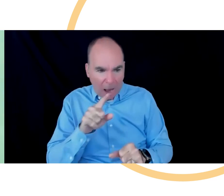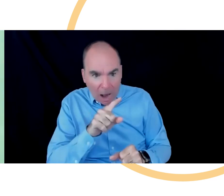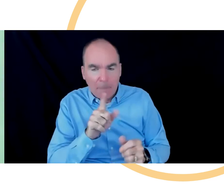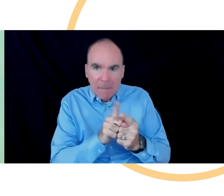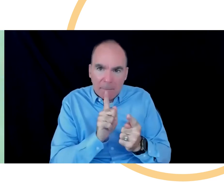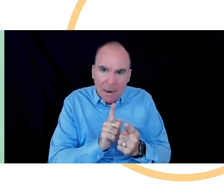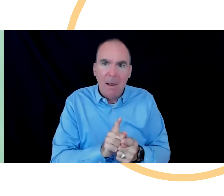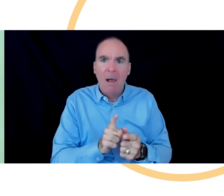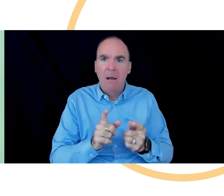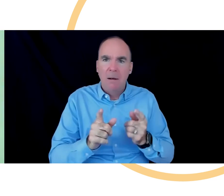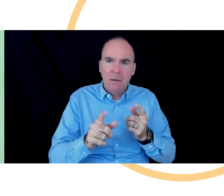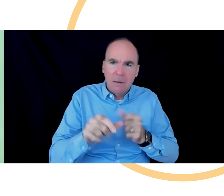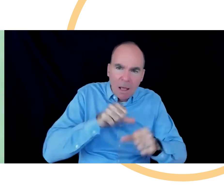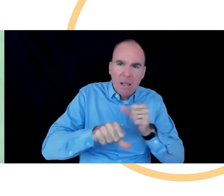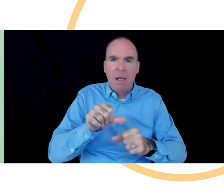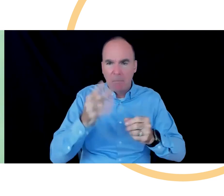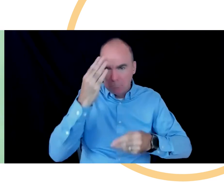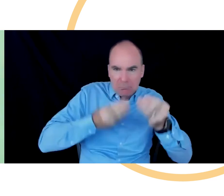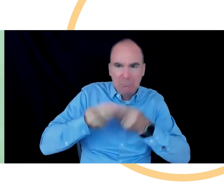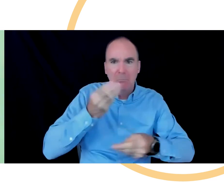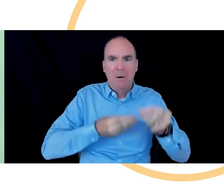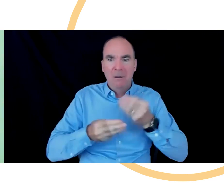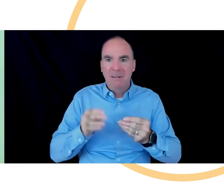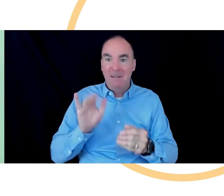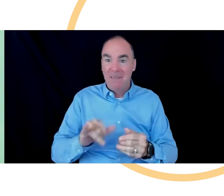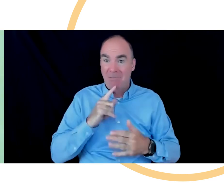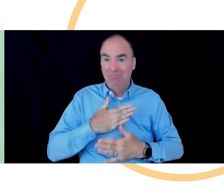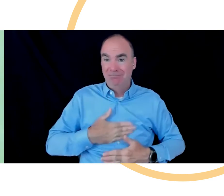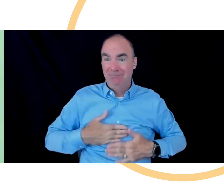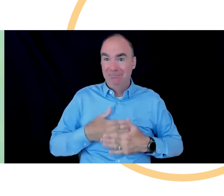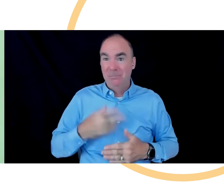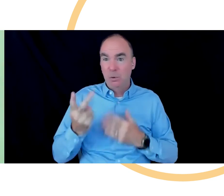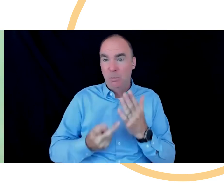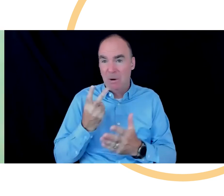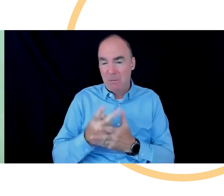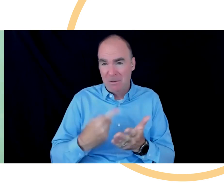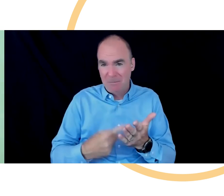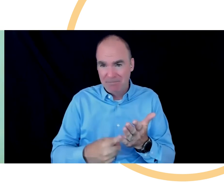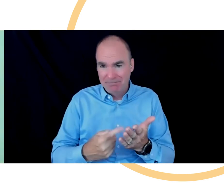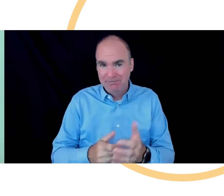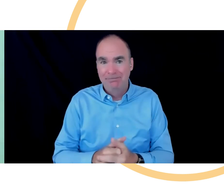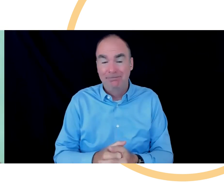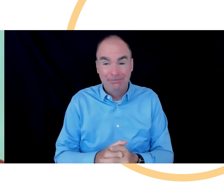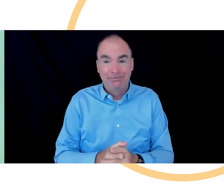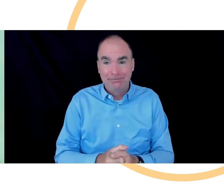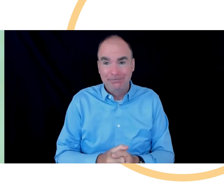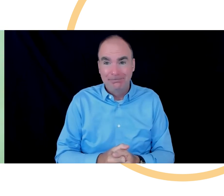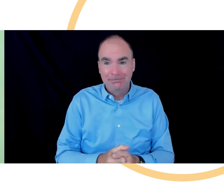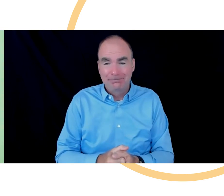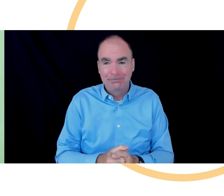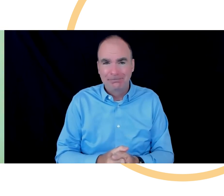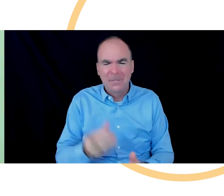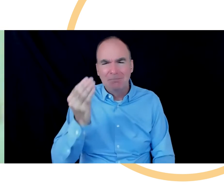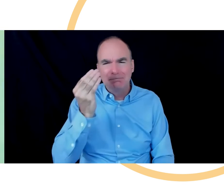wonderful discussions that you've been having in the last 2 hours. So today's event has further cemented